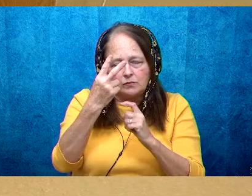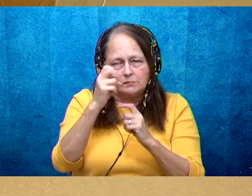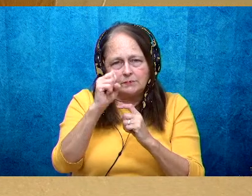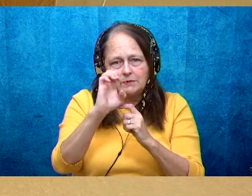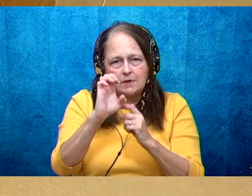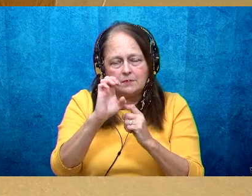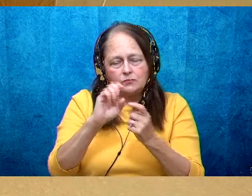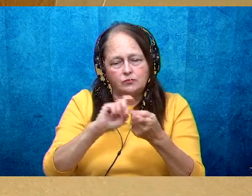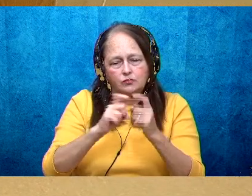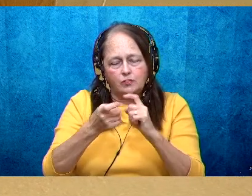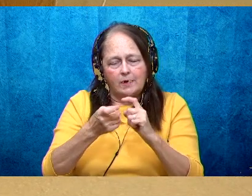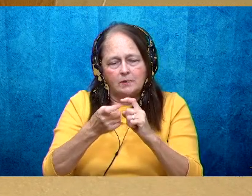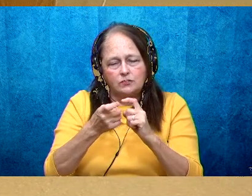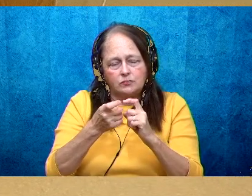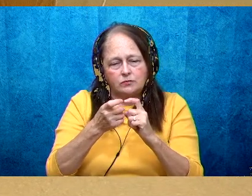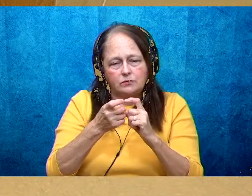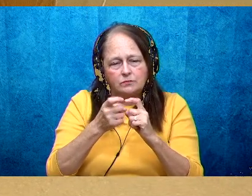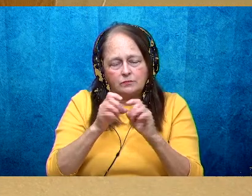seconds.